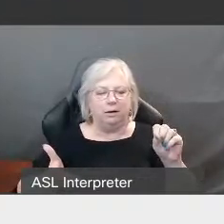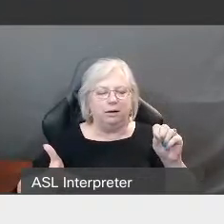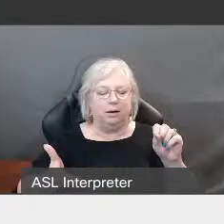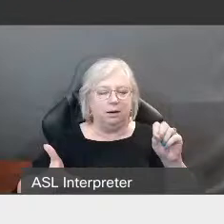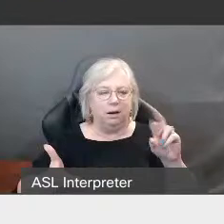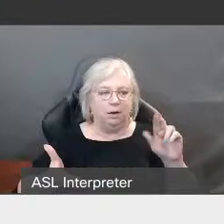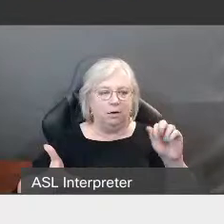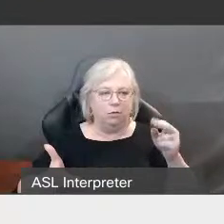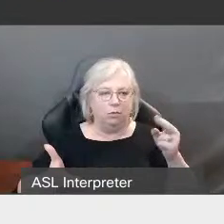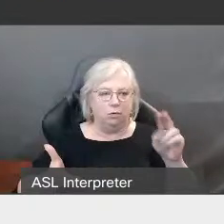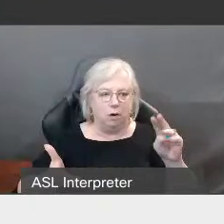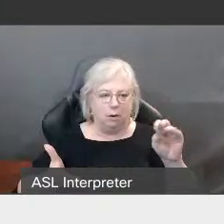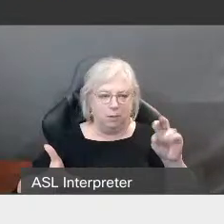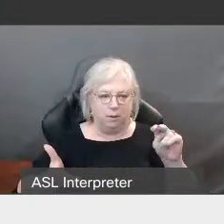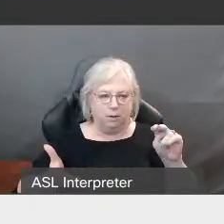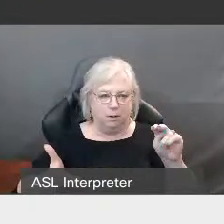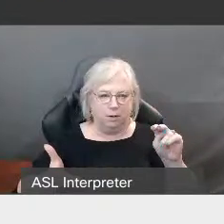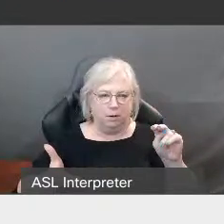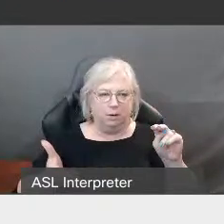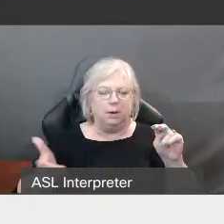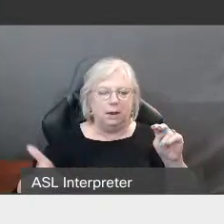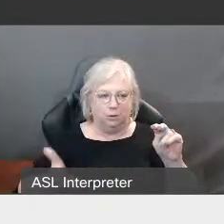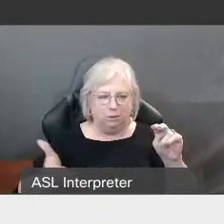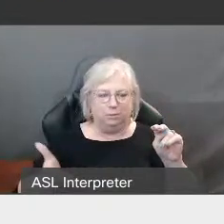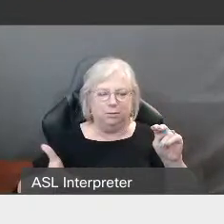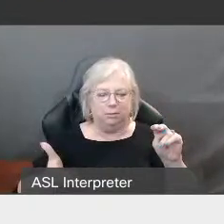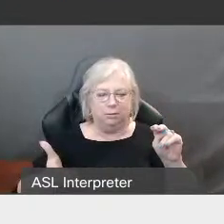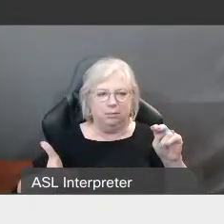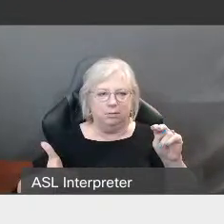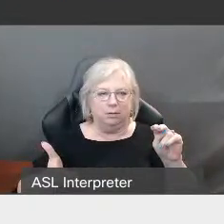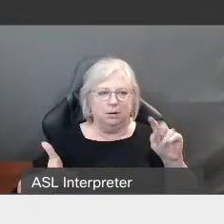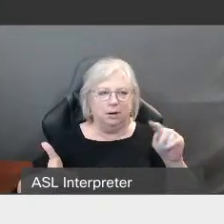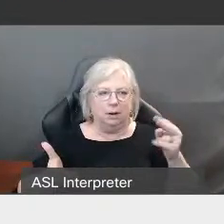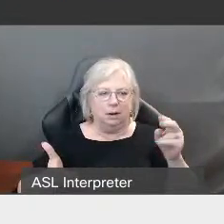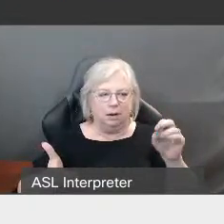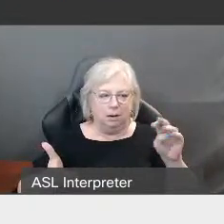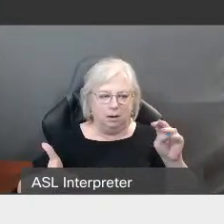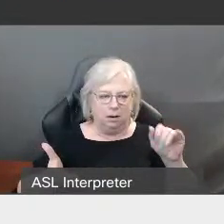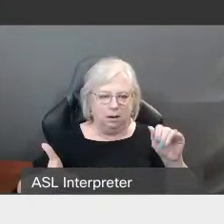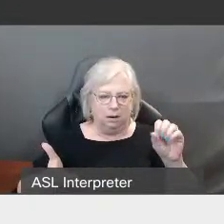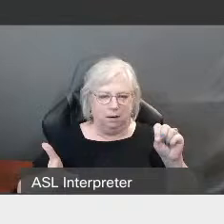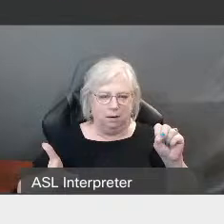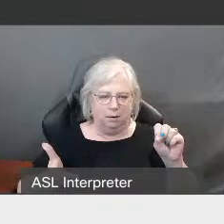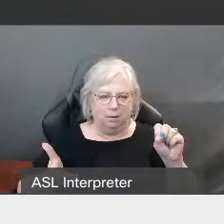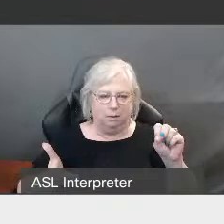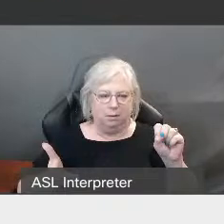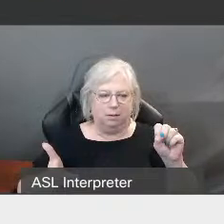Vice Chair Ramon? Present. Commissioner Thomas?